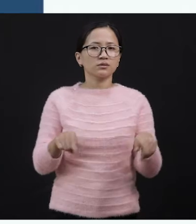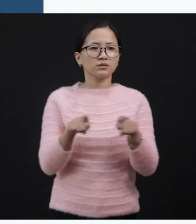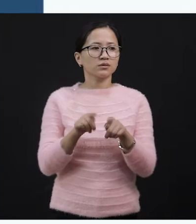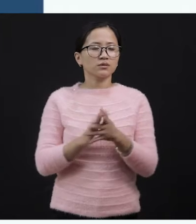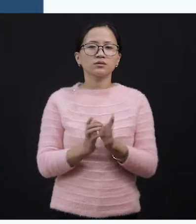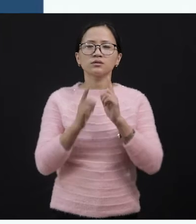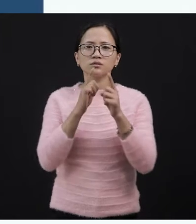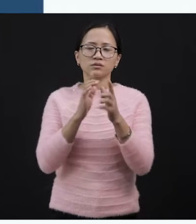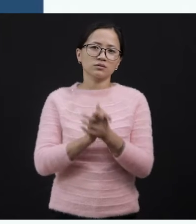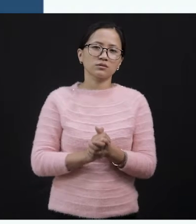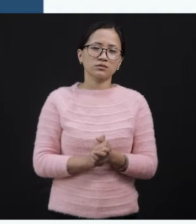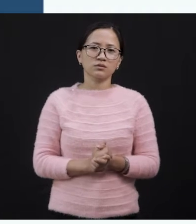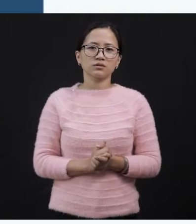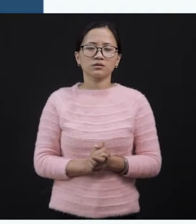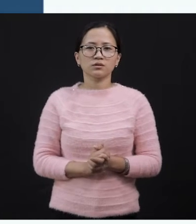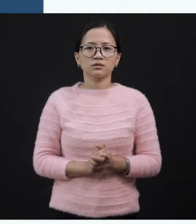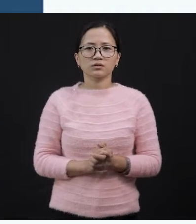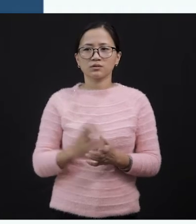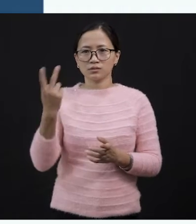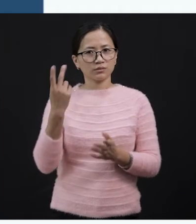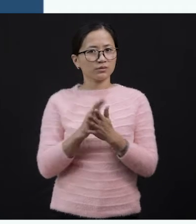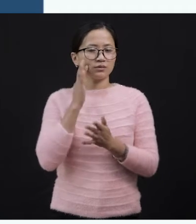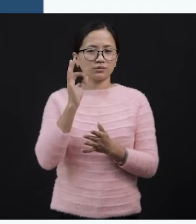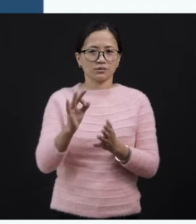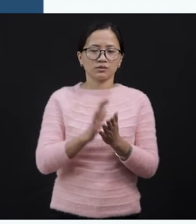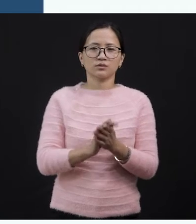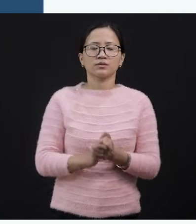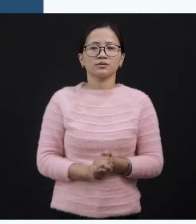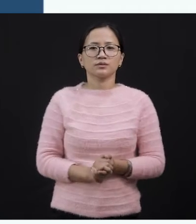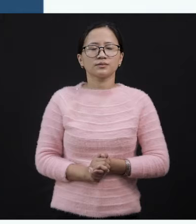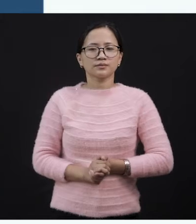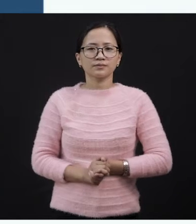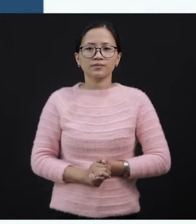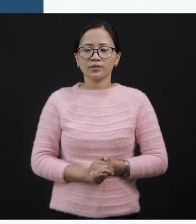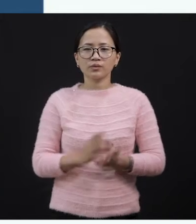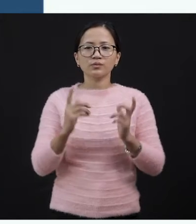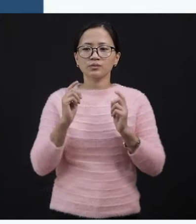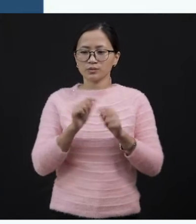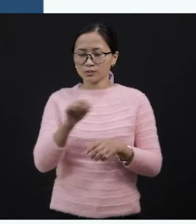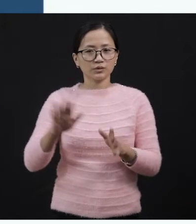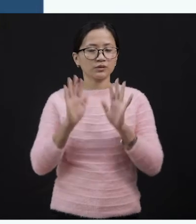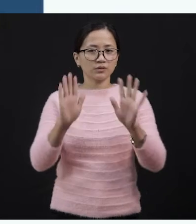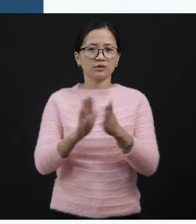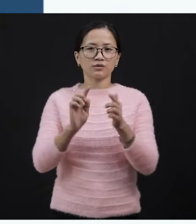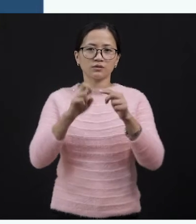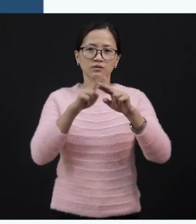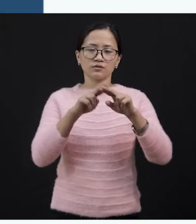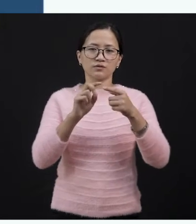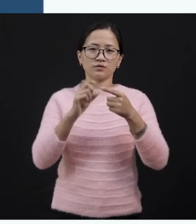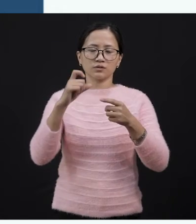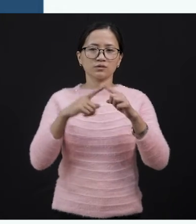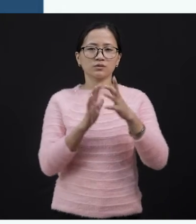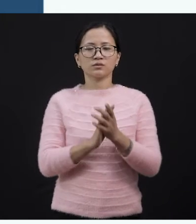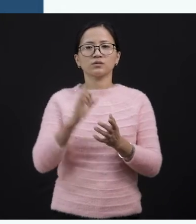And while discussing about eclipse, we have discussed the two important eclipses which have effect on us. And